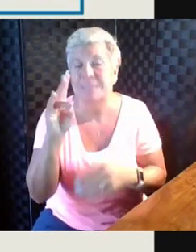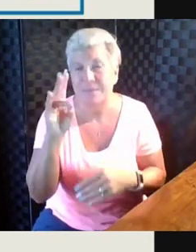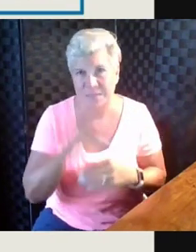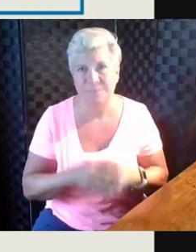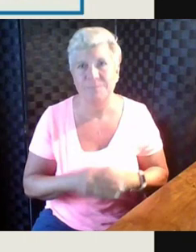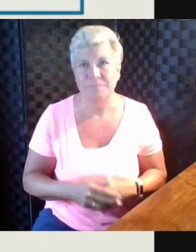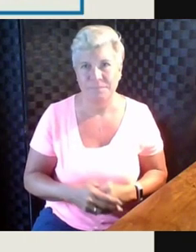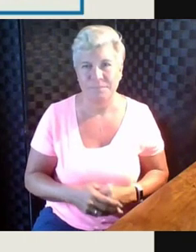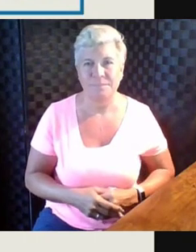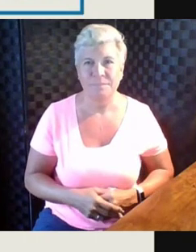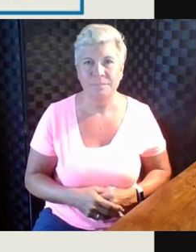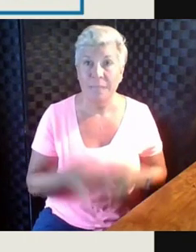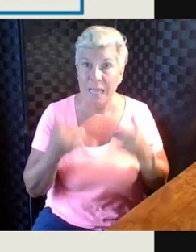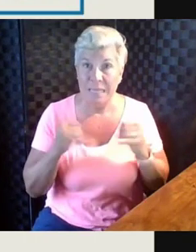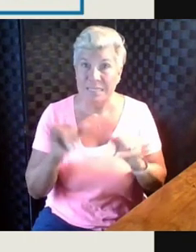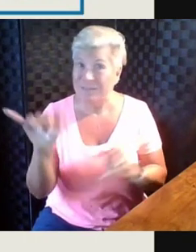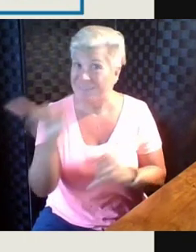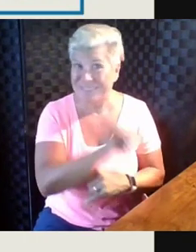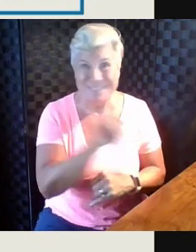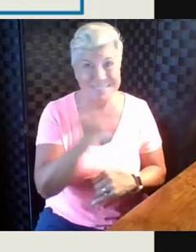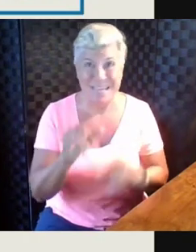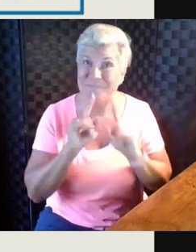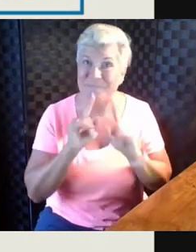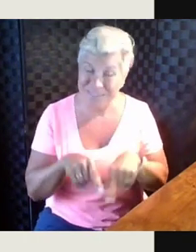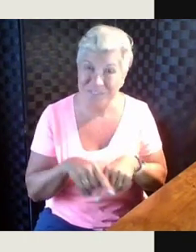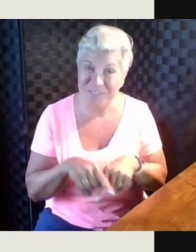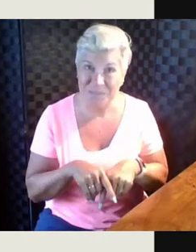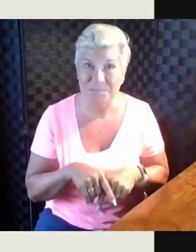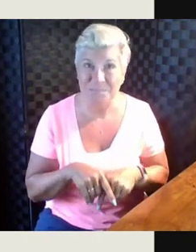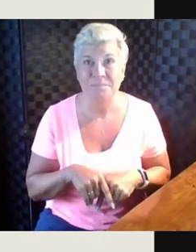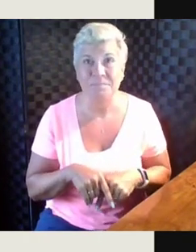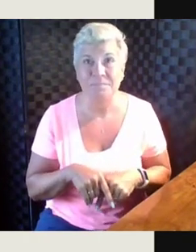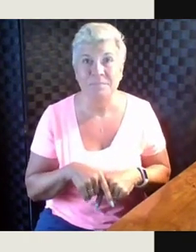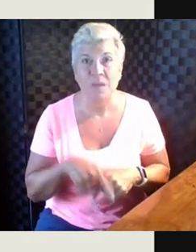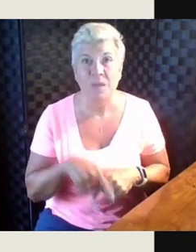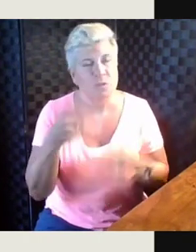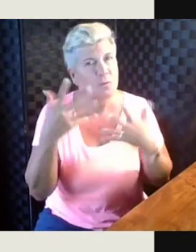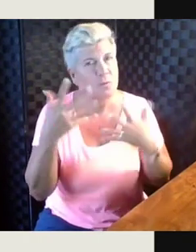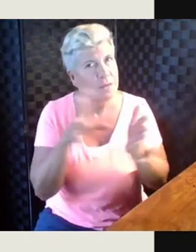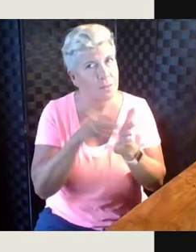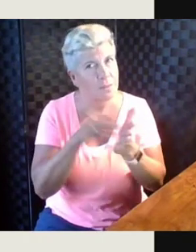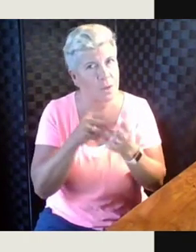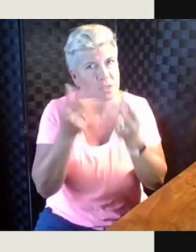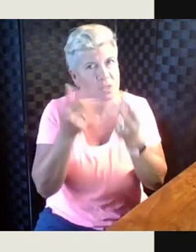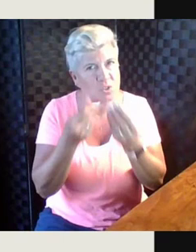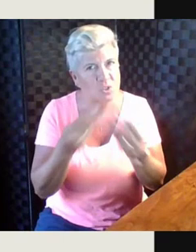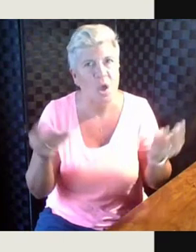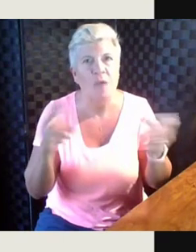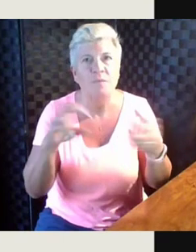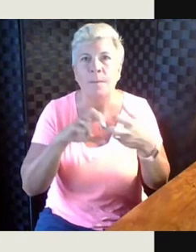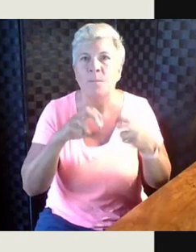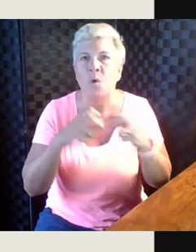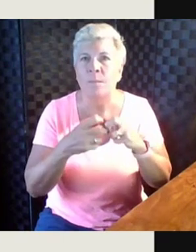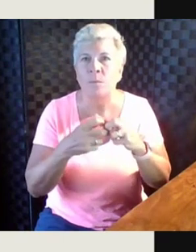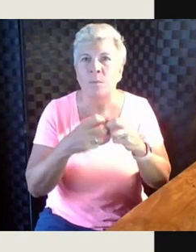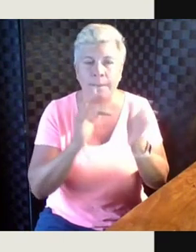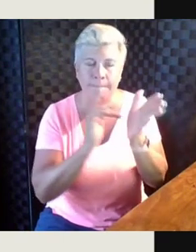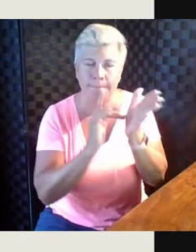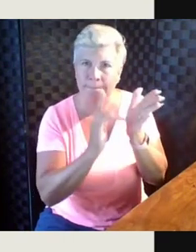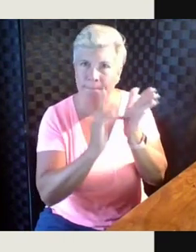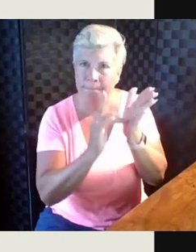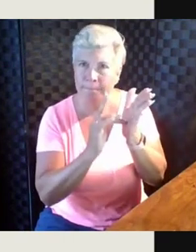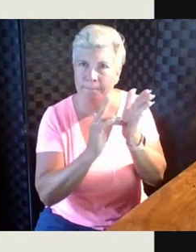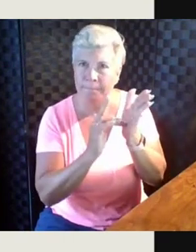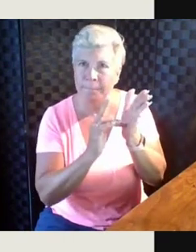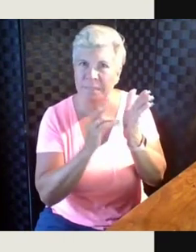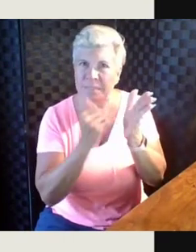7. And I still got the same answer. In this lesson, you have learned how to solve a problem with a missing